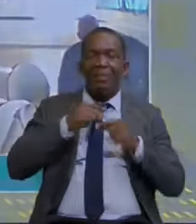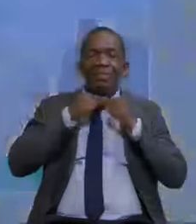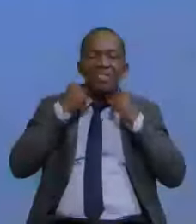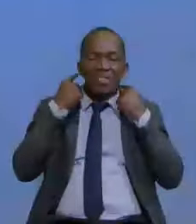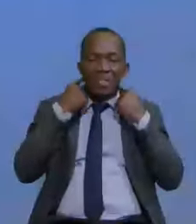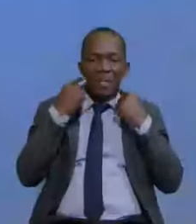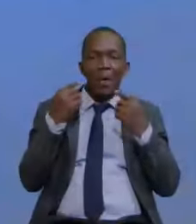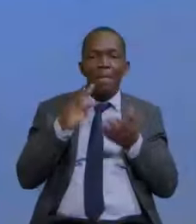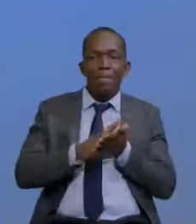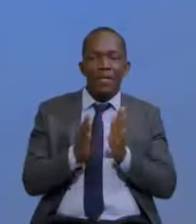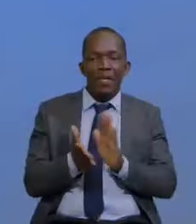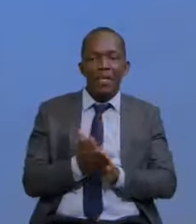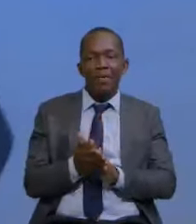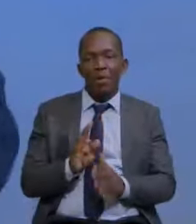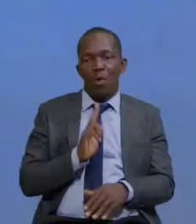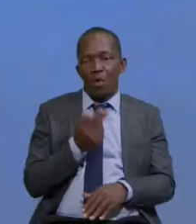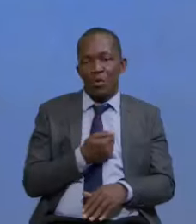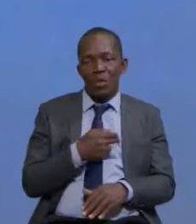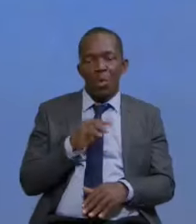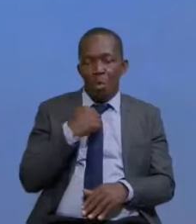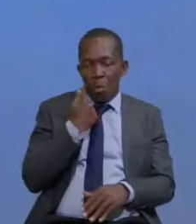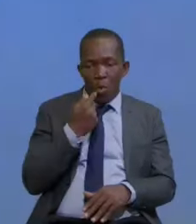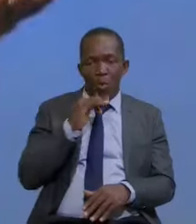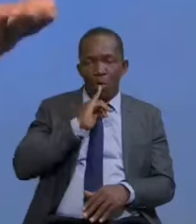always able, always holy, always able,